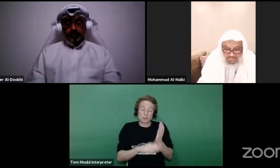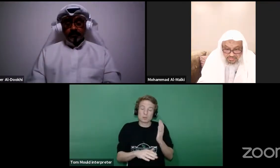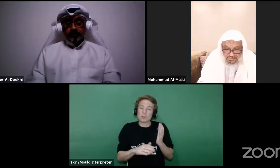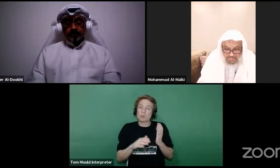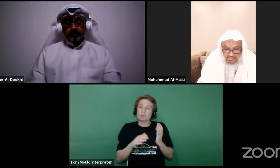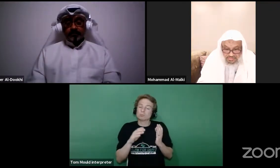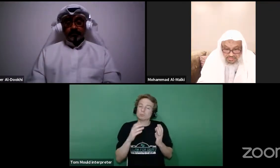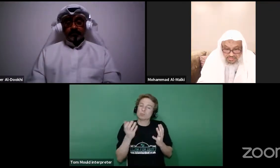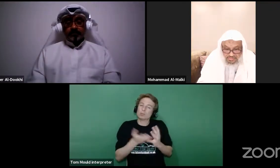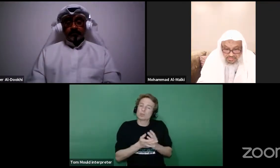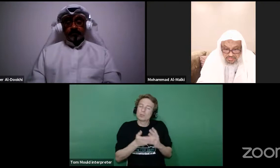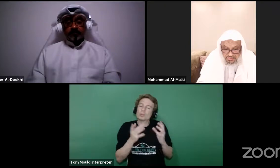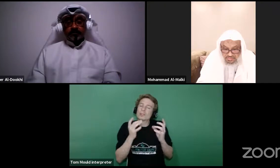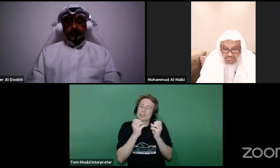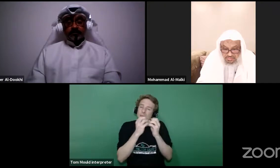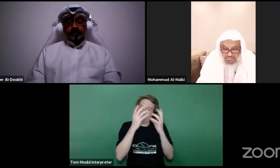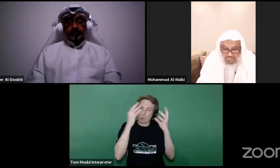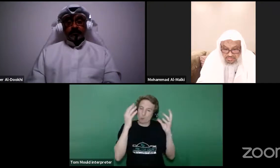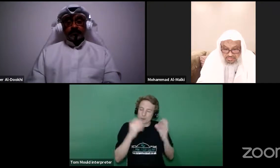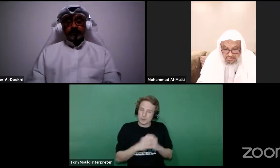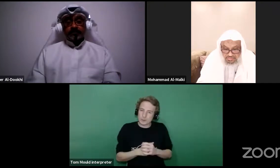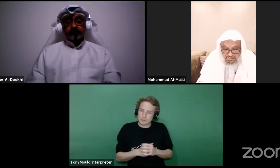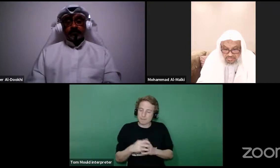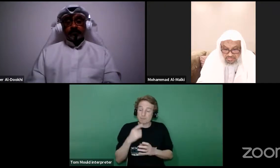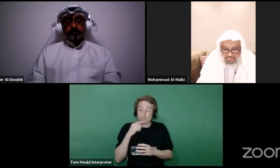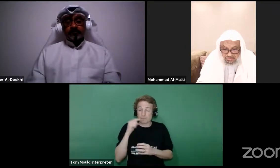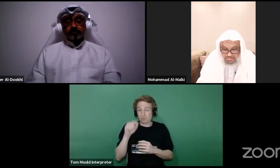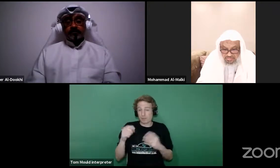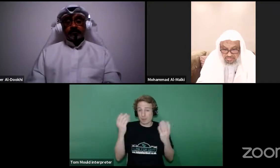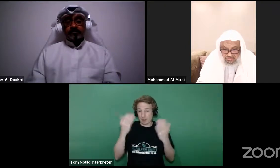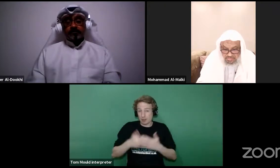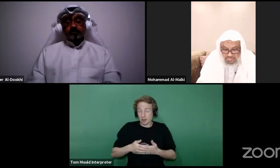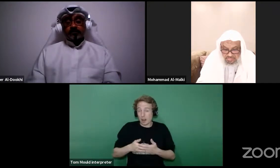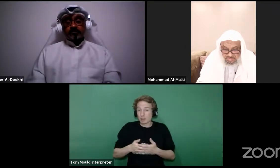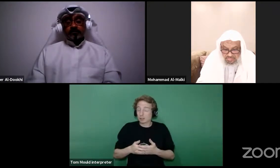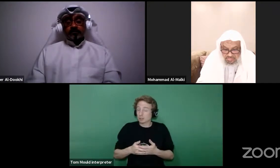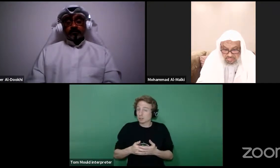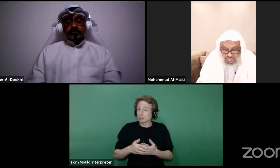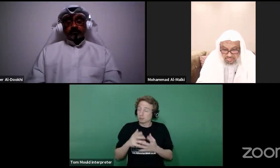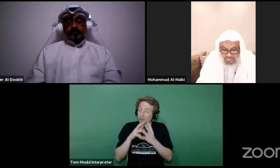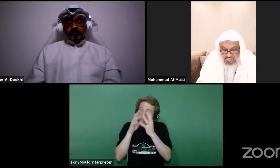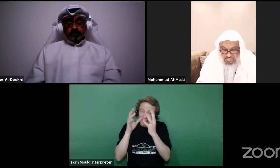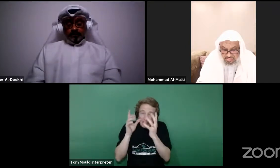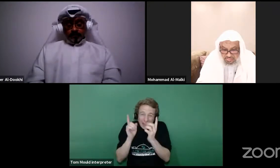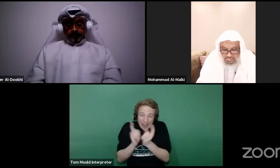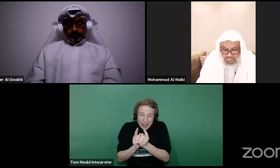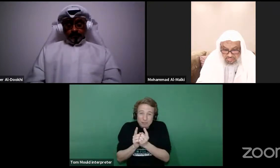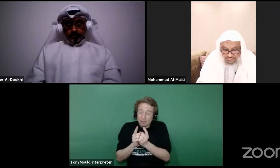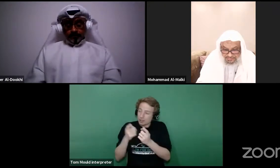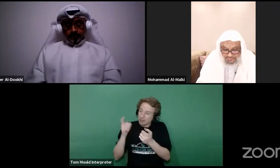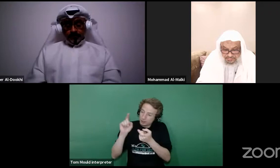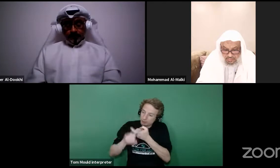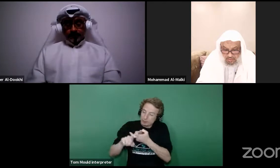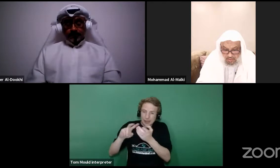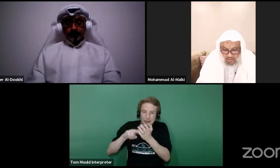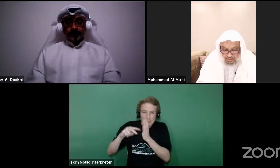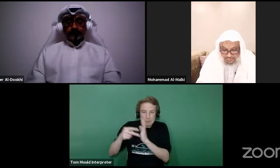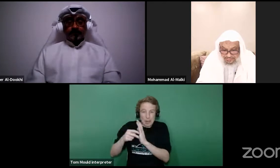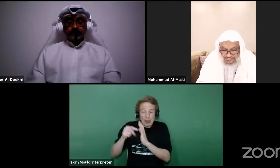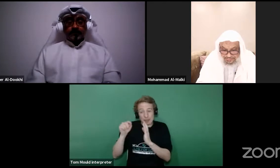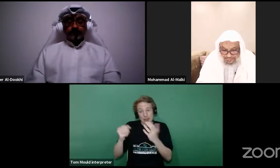matter of ordainment is ordained or decreed during that night.